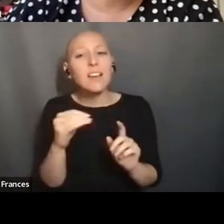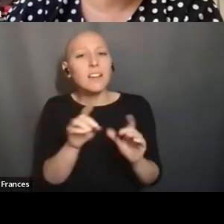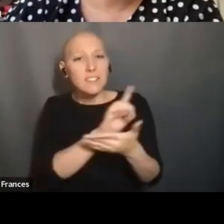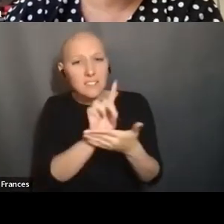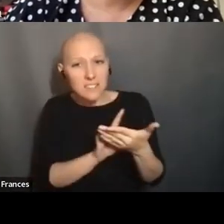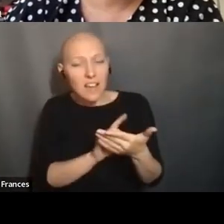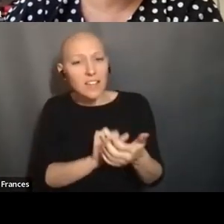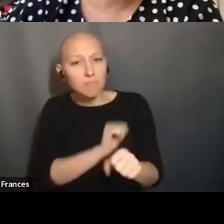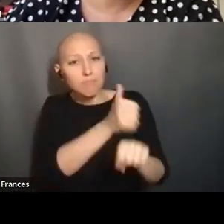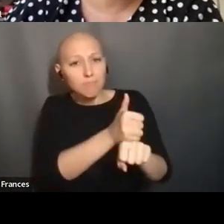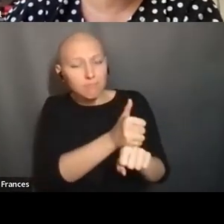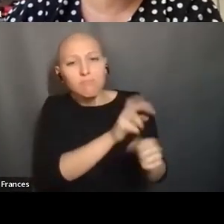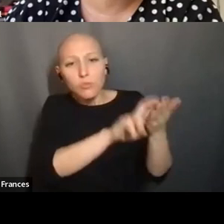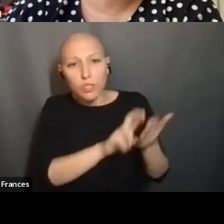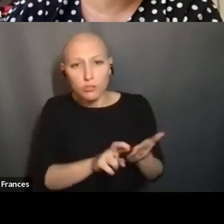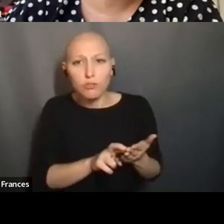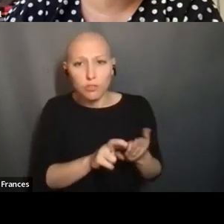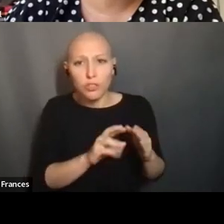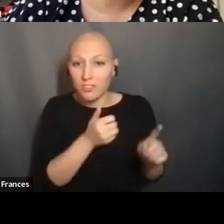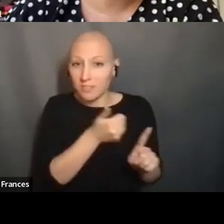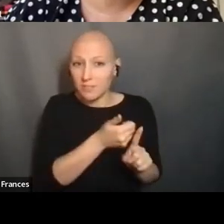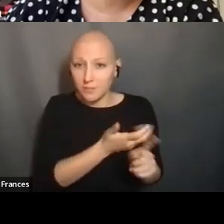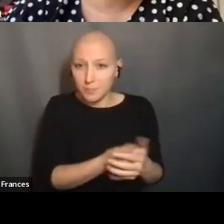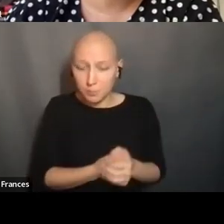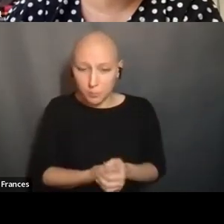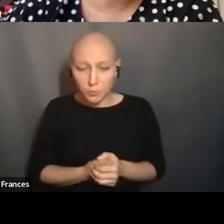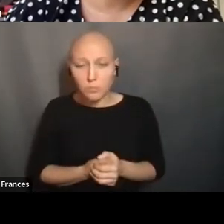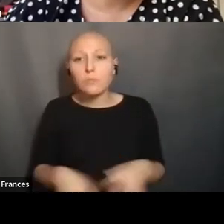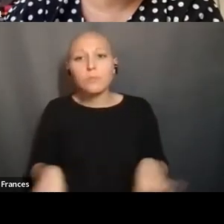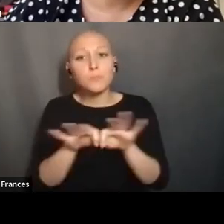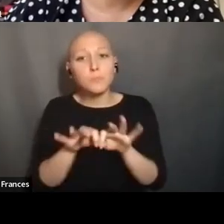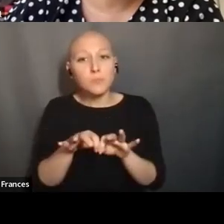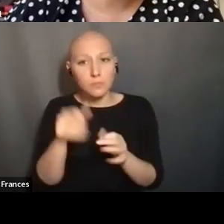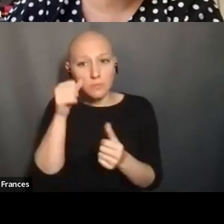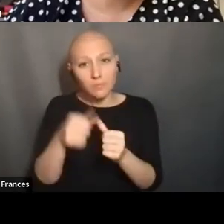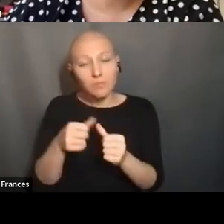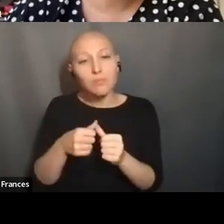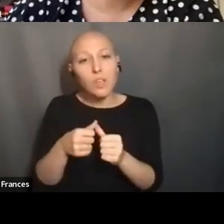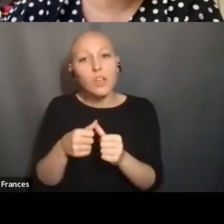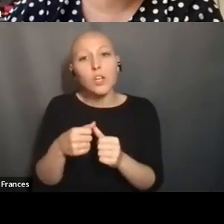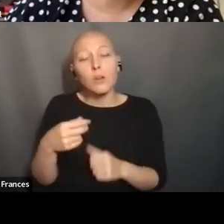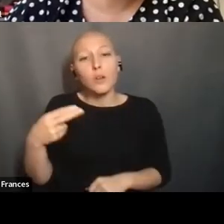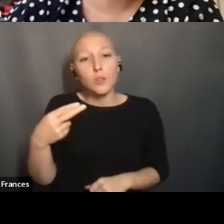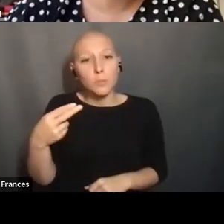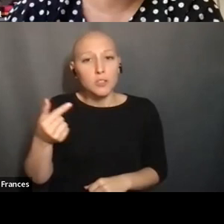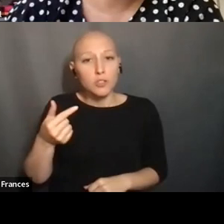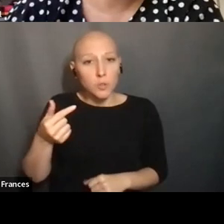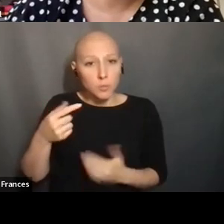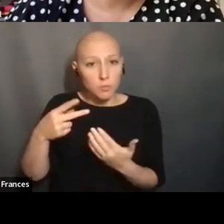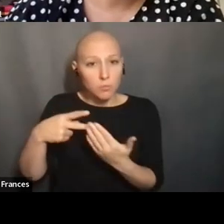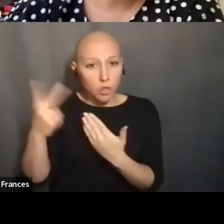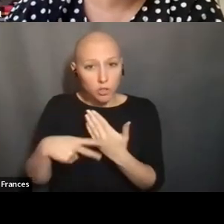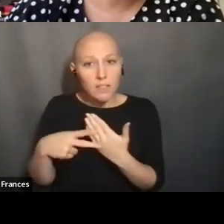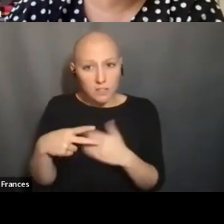of the research itself. It's worth noting that the Human Genome Project, which mapped and sequenced the human genome,